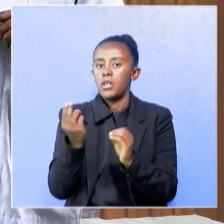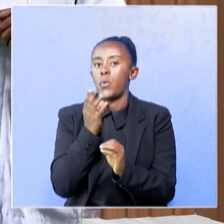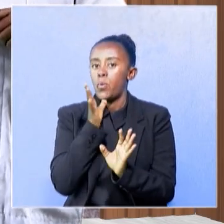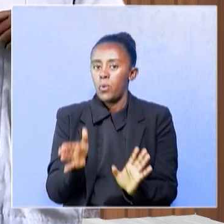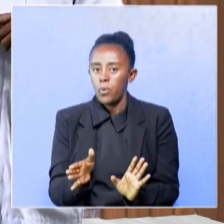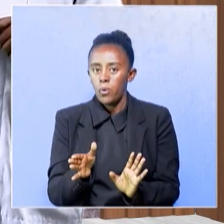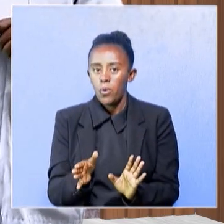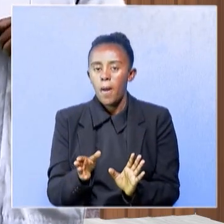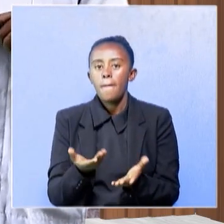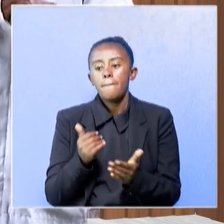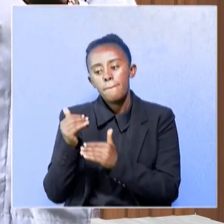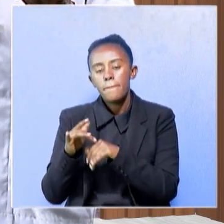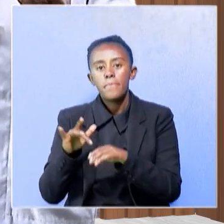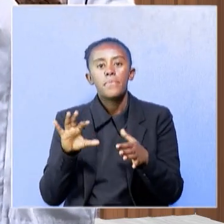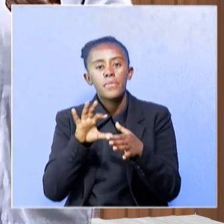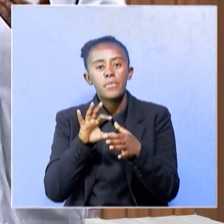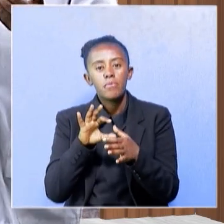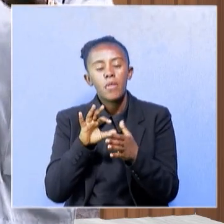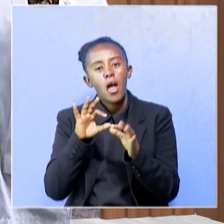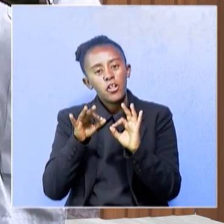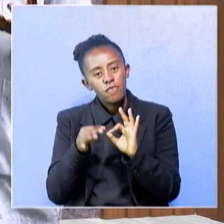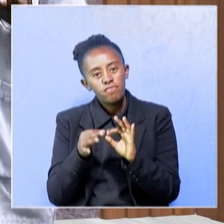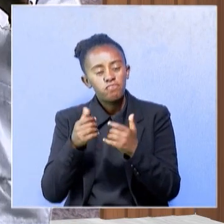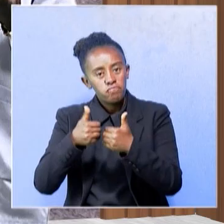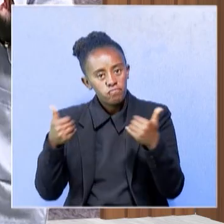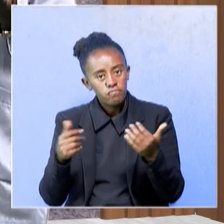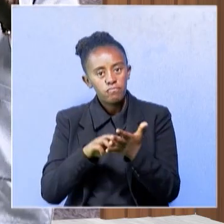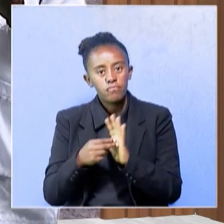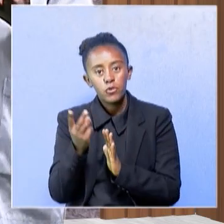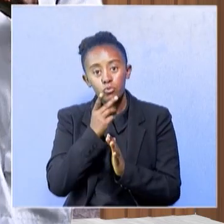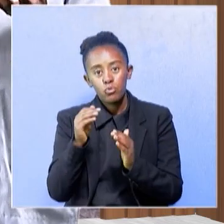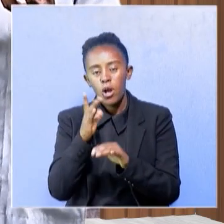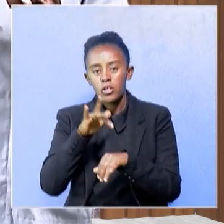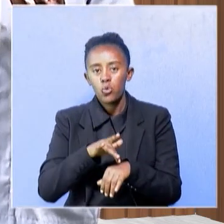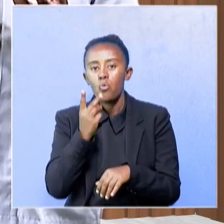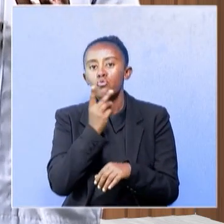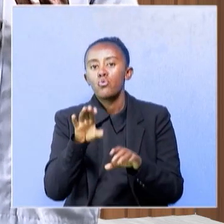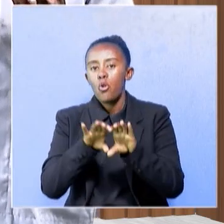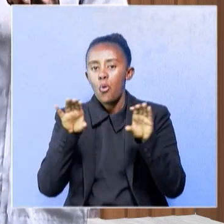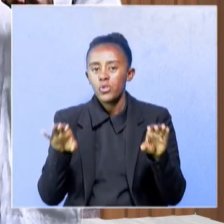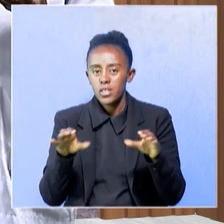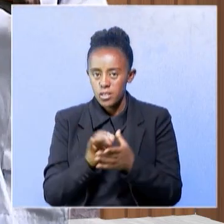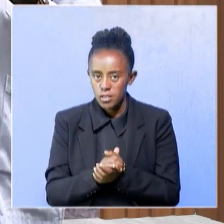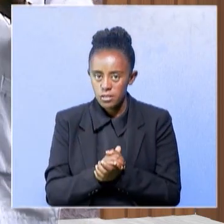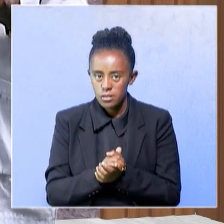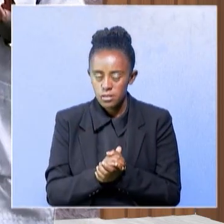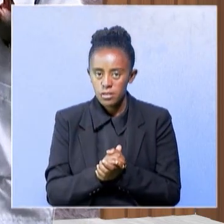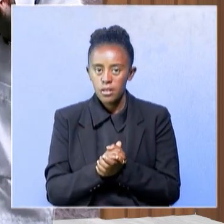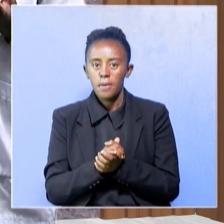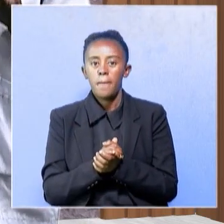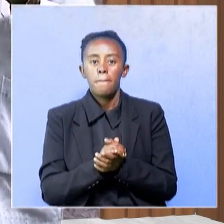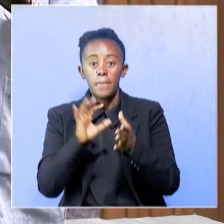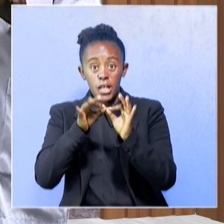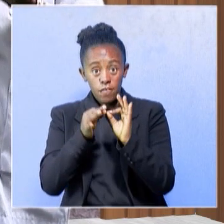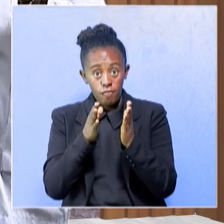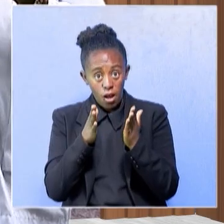beside that, we're also trying to identify the difference between the two kinds of clauses. The defining relative